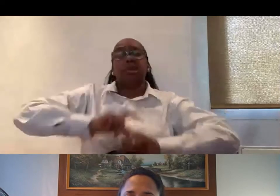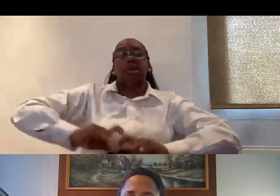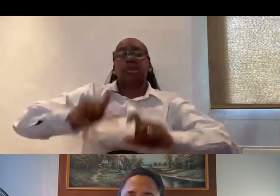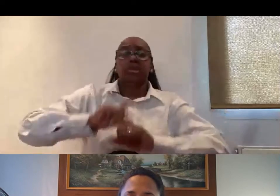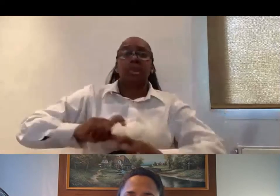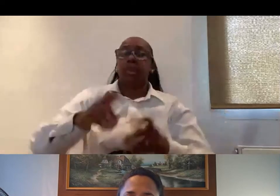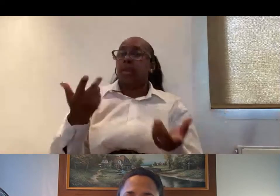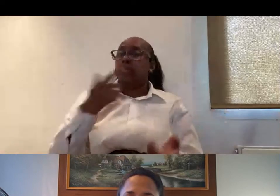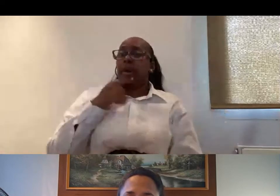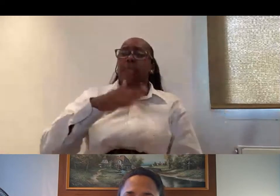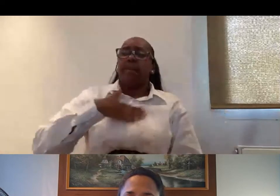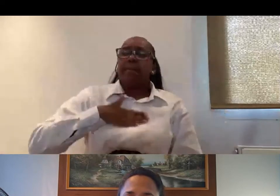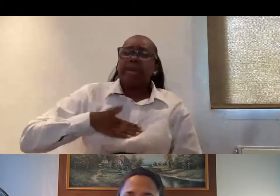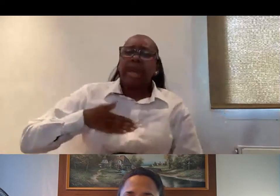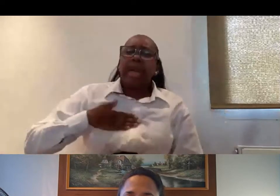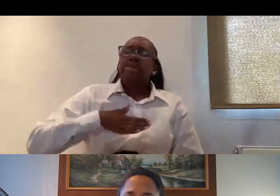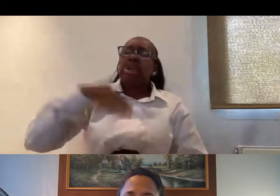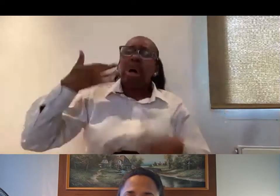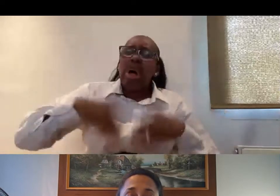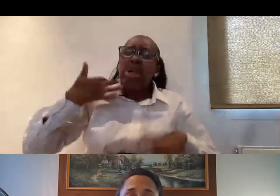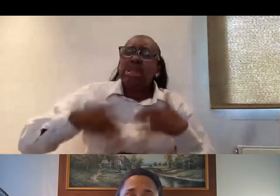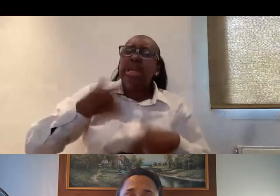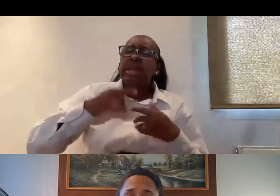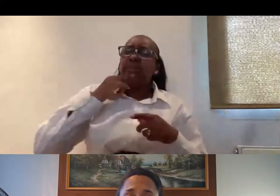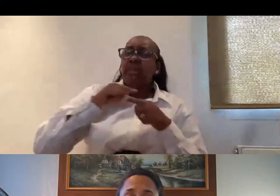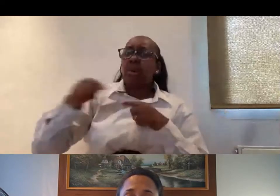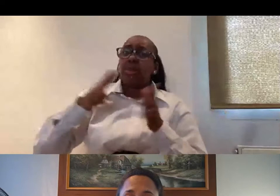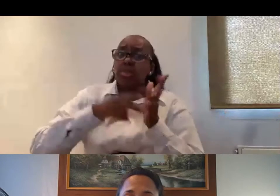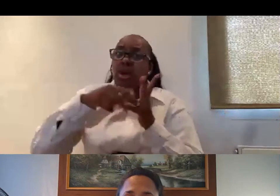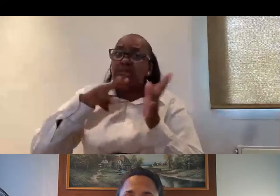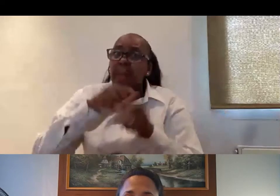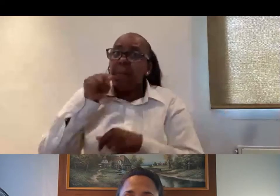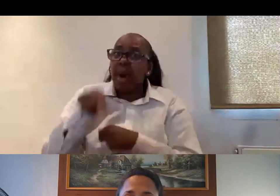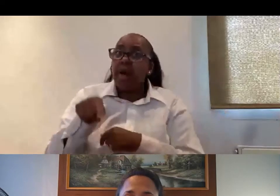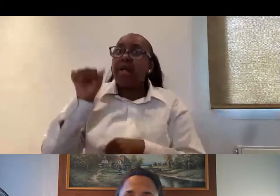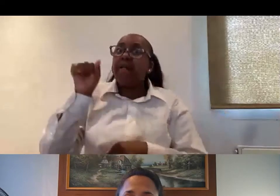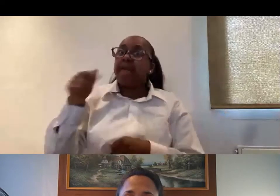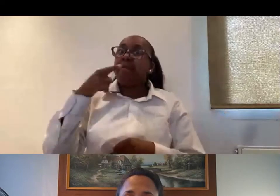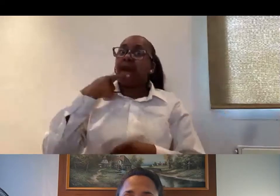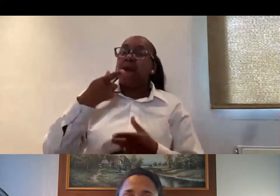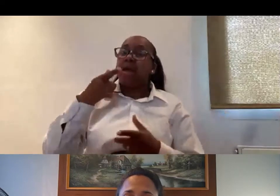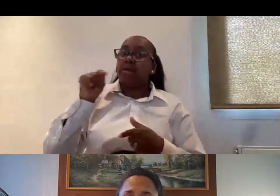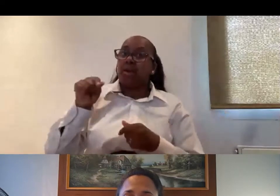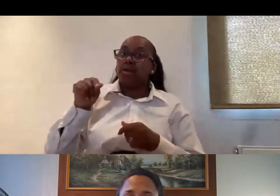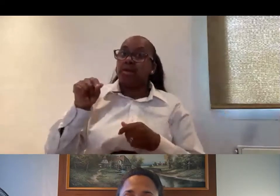yeah, but I still had chest pains up till November before I contracted COVID and got a test this time.